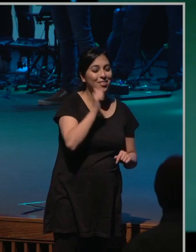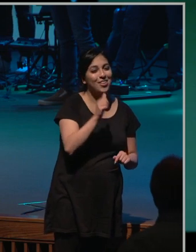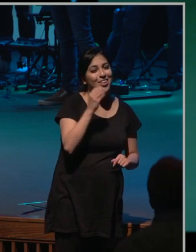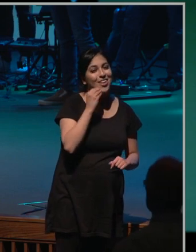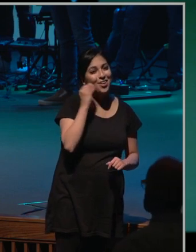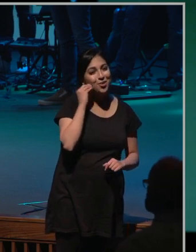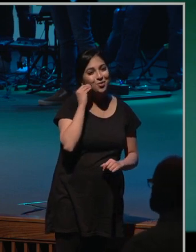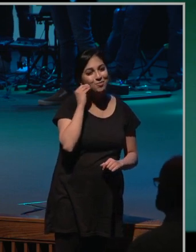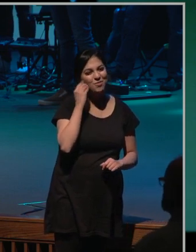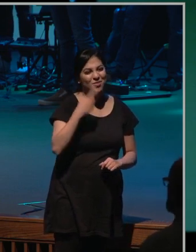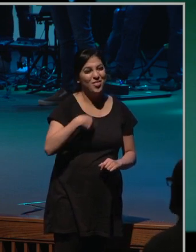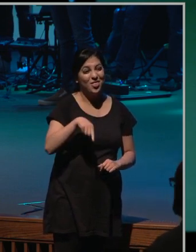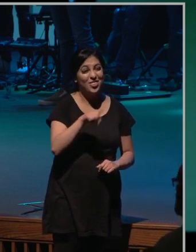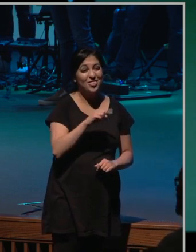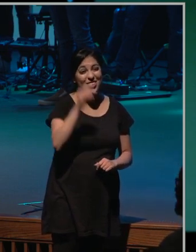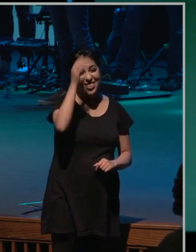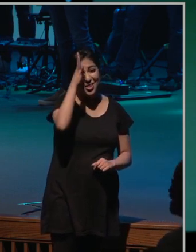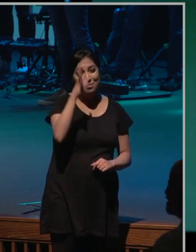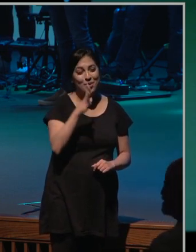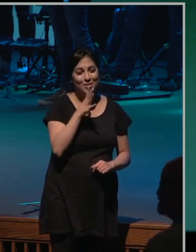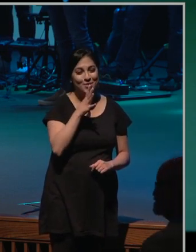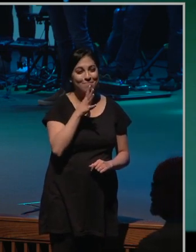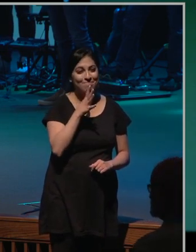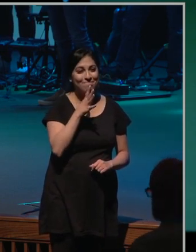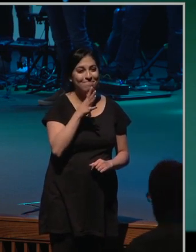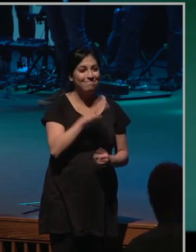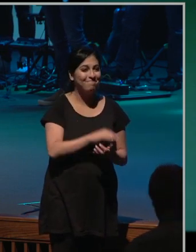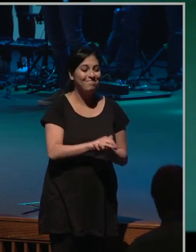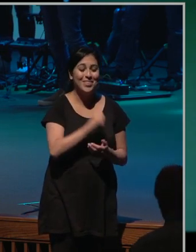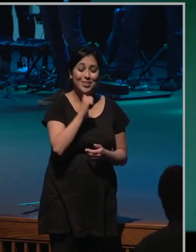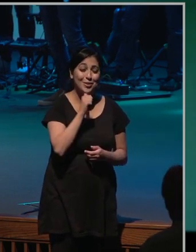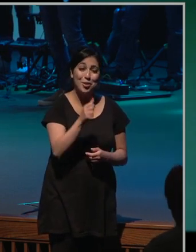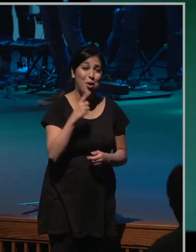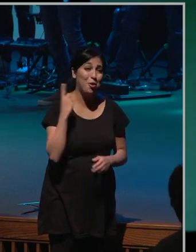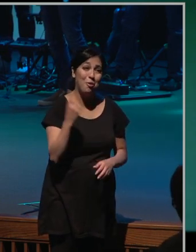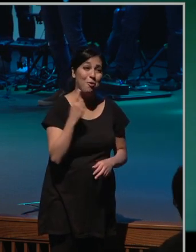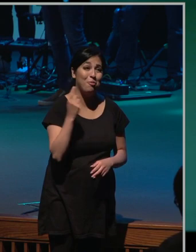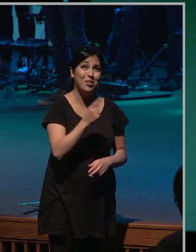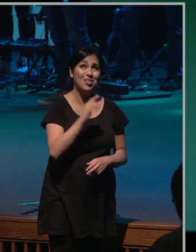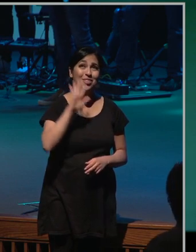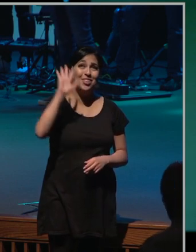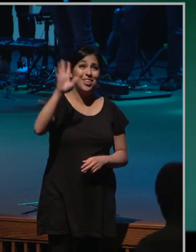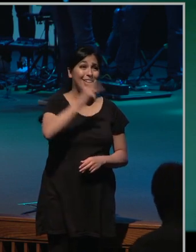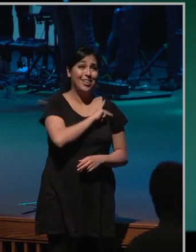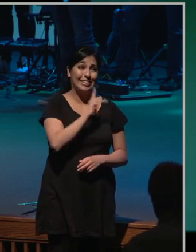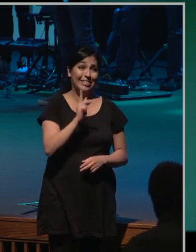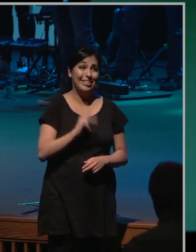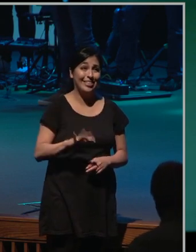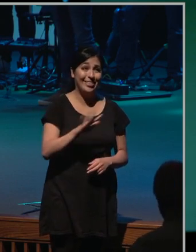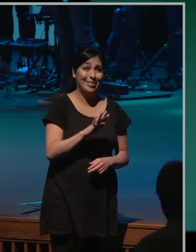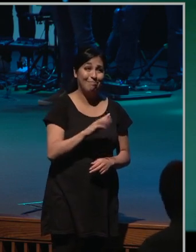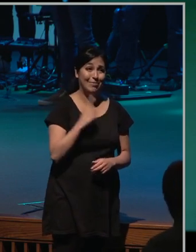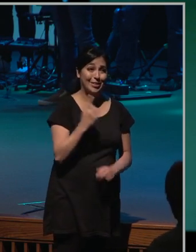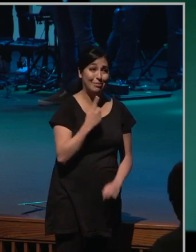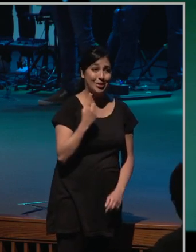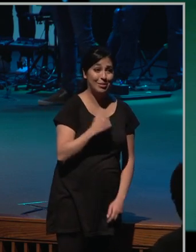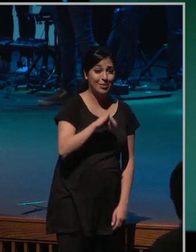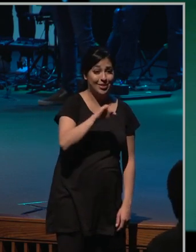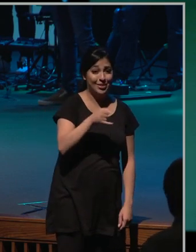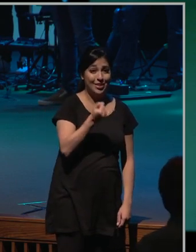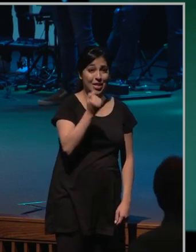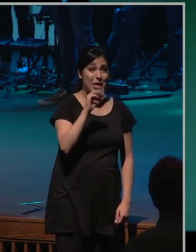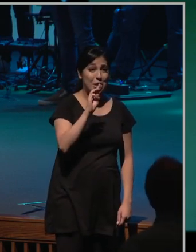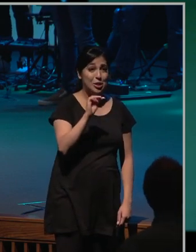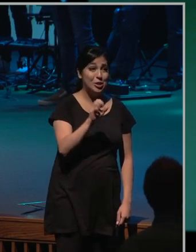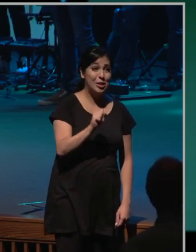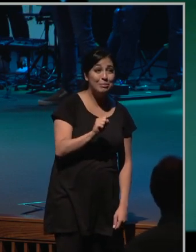parents. It's not always God's kingdom that reigns. It's Jim's kingdom that reigns or Mom's kingdom